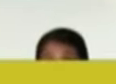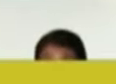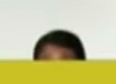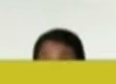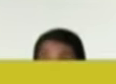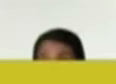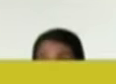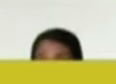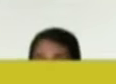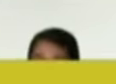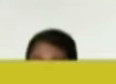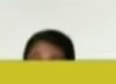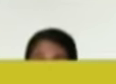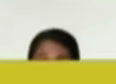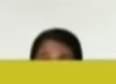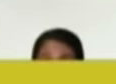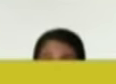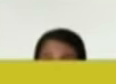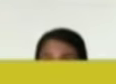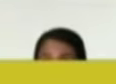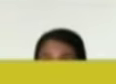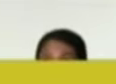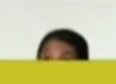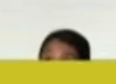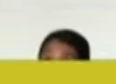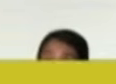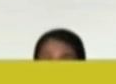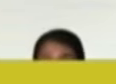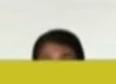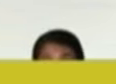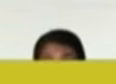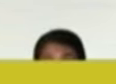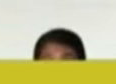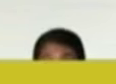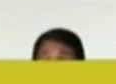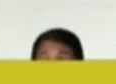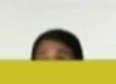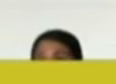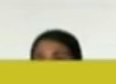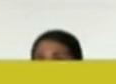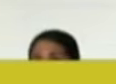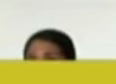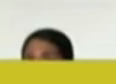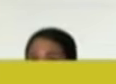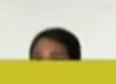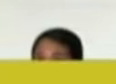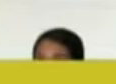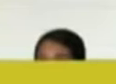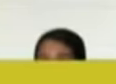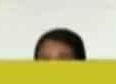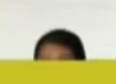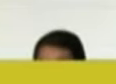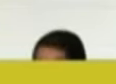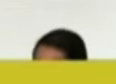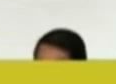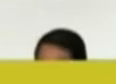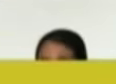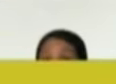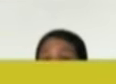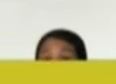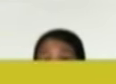list of countries sponsored of terrorism, an environment of inclusion, of equality, of cooperation and